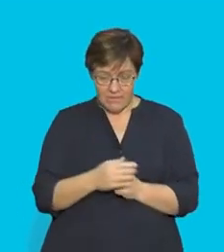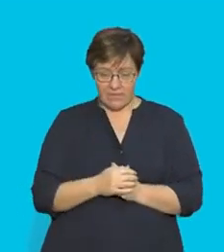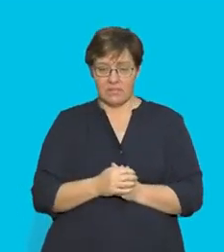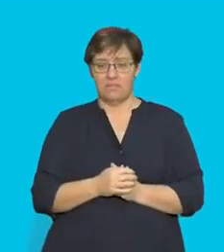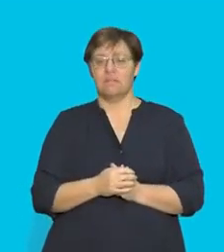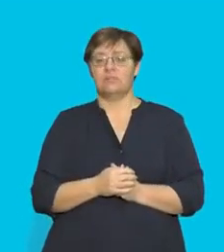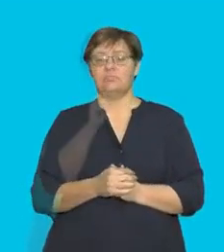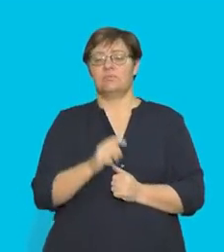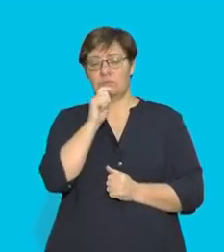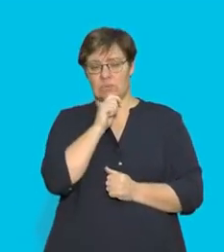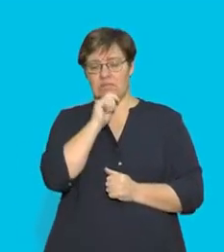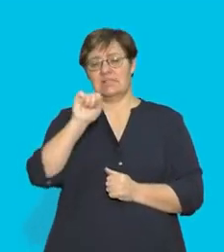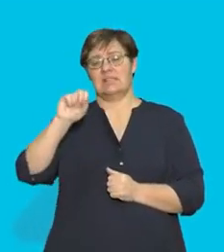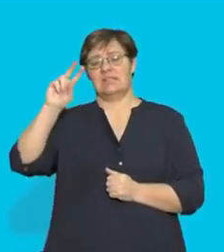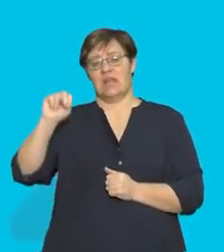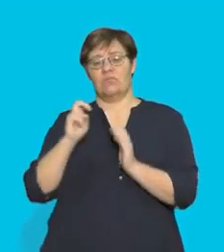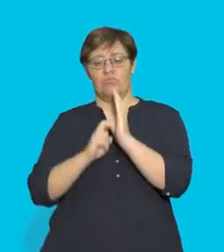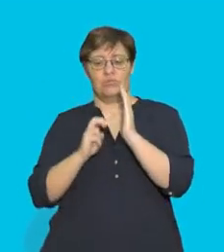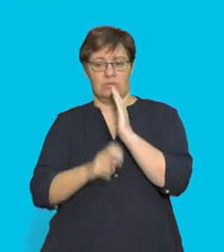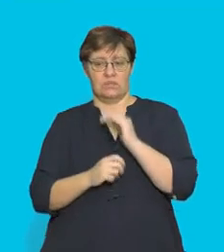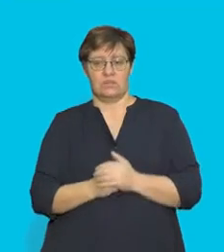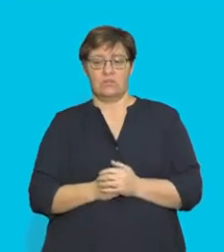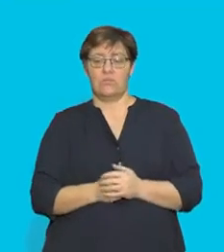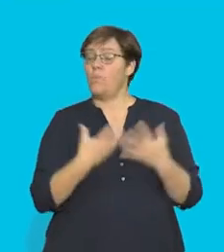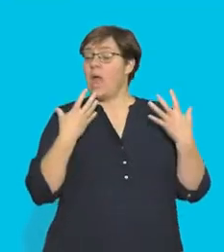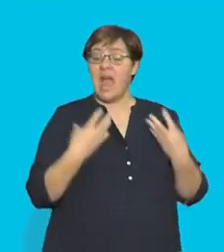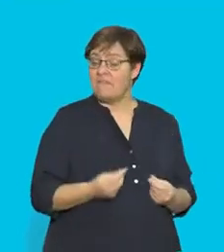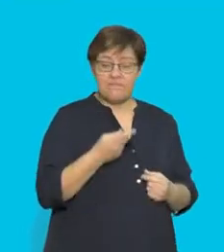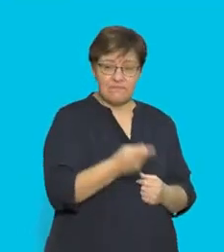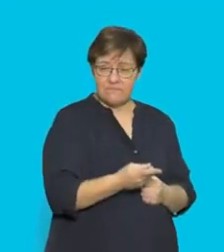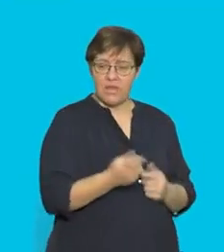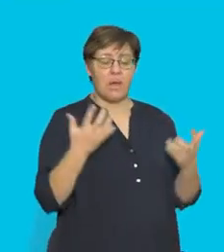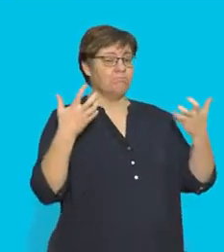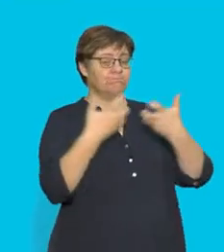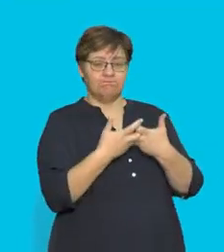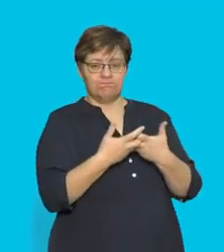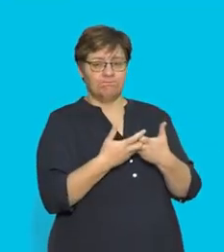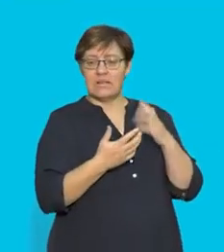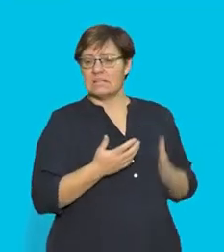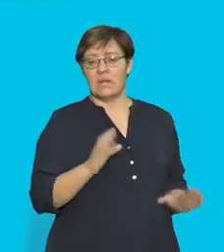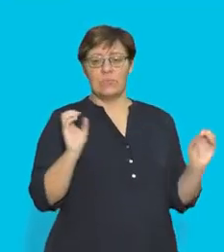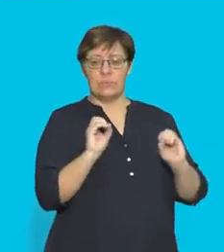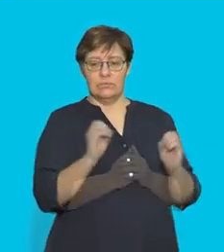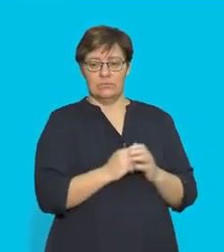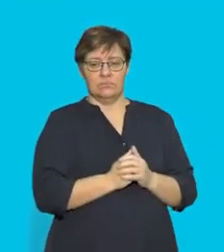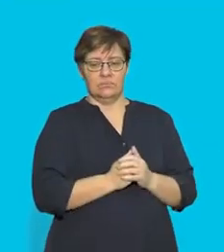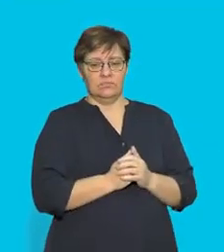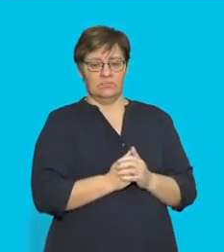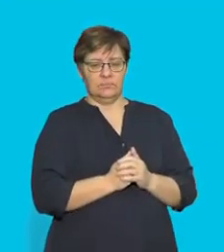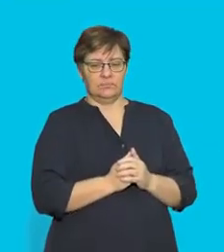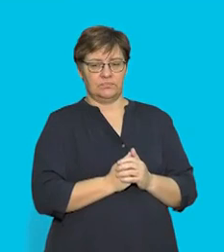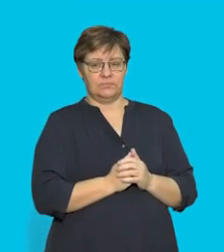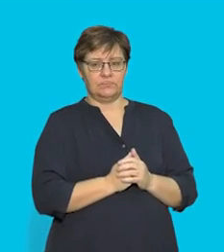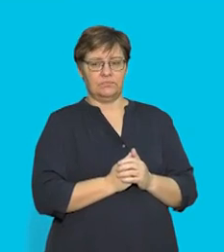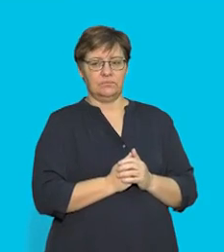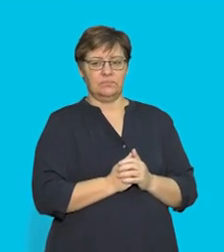matching side, then we can use sine rule. Okay, and if we don't have a matching pair, a